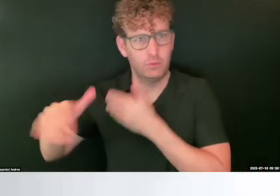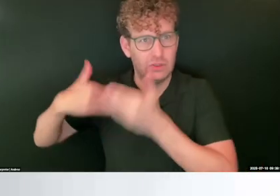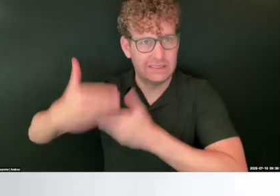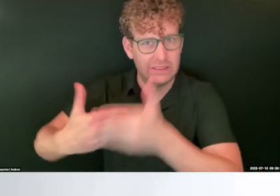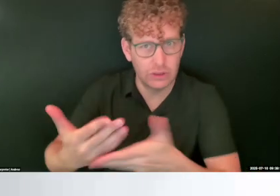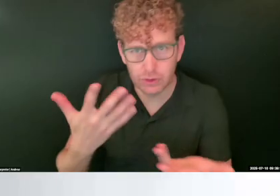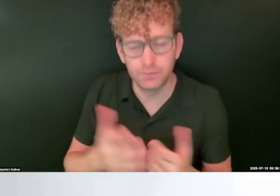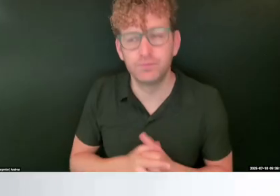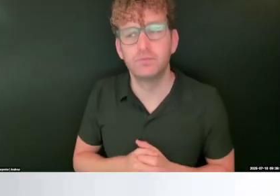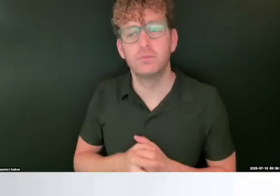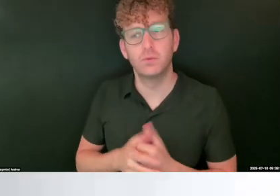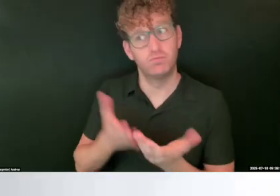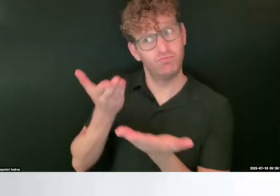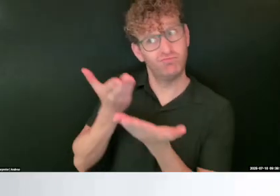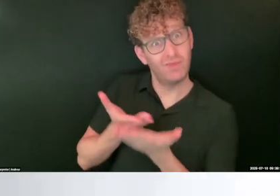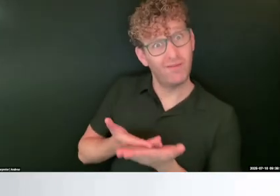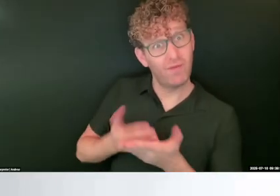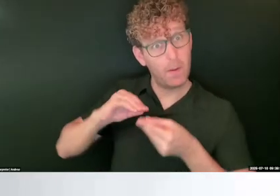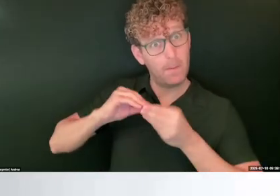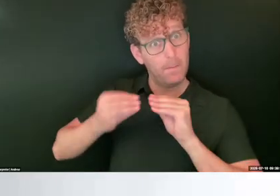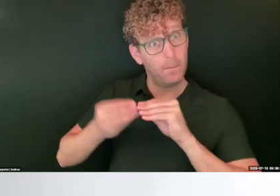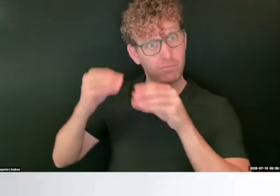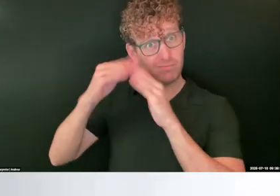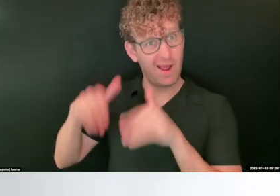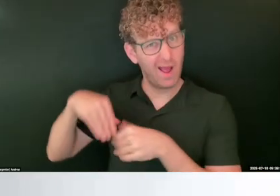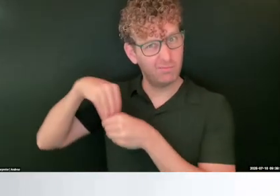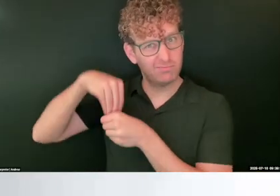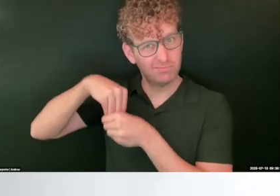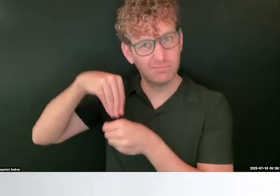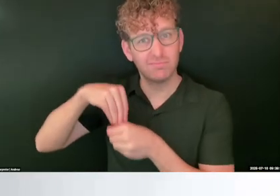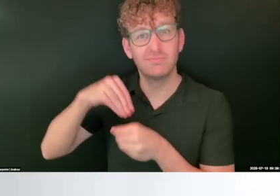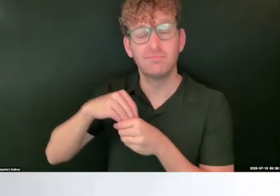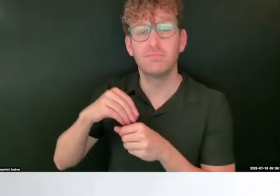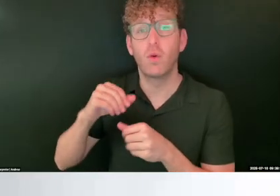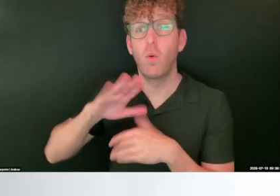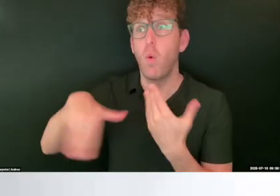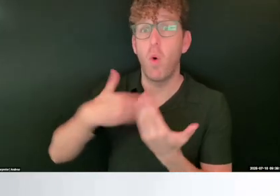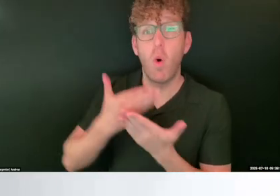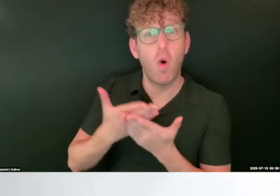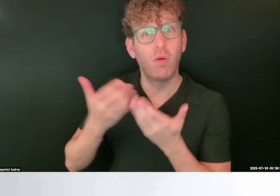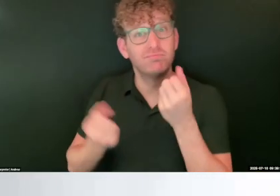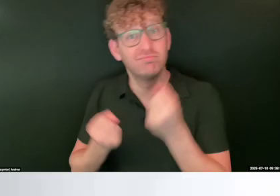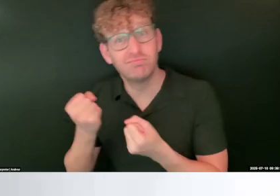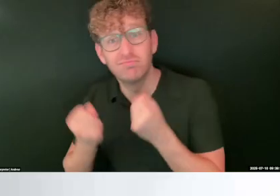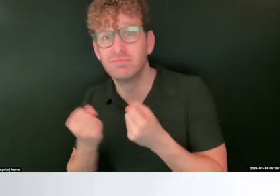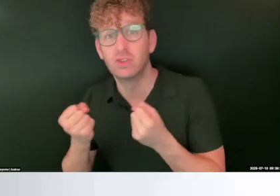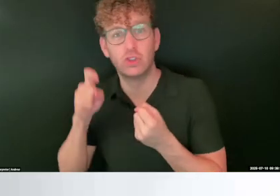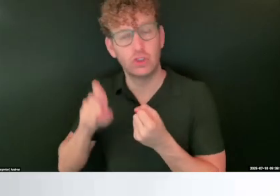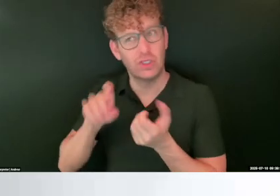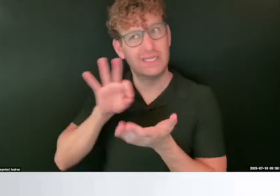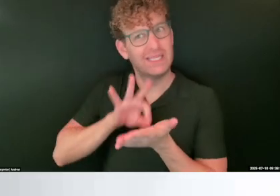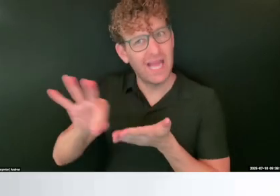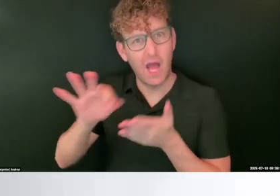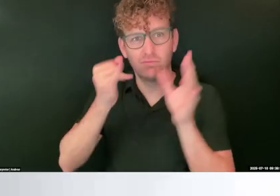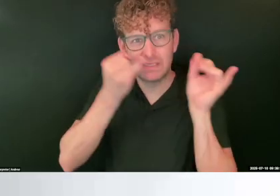To verify household size, all light-duty vehicle incentive programs should count the individual, spouse,